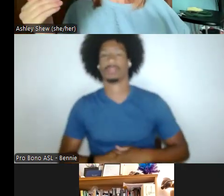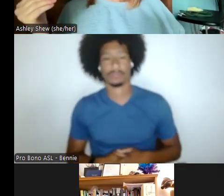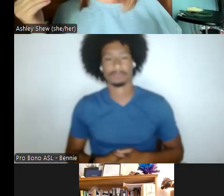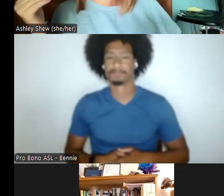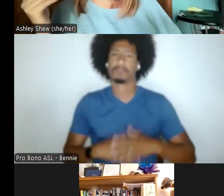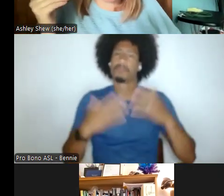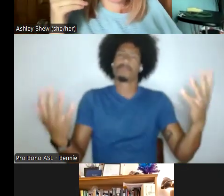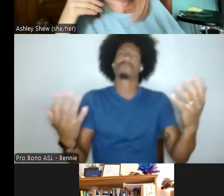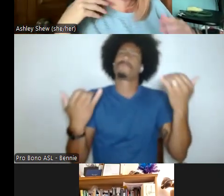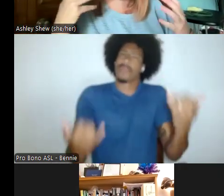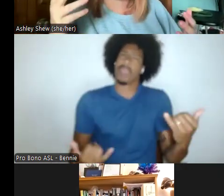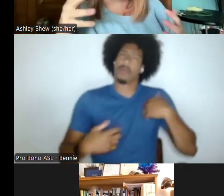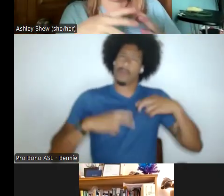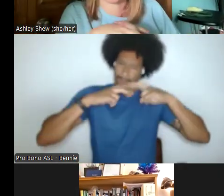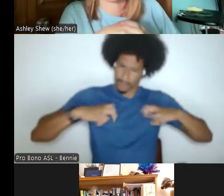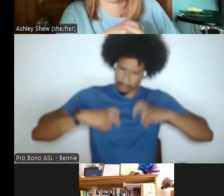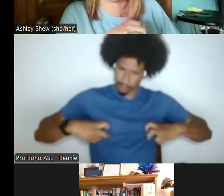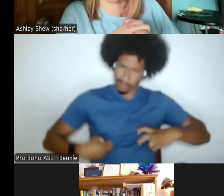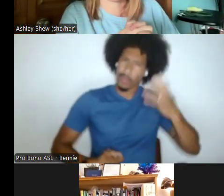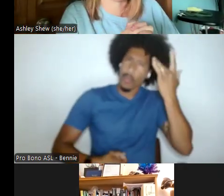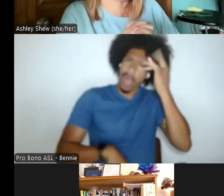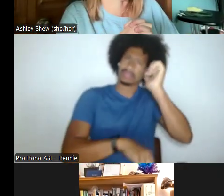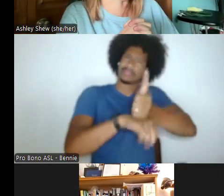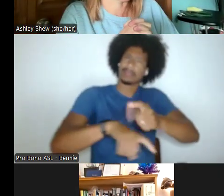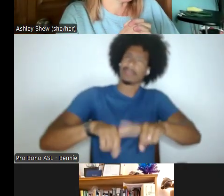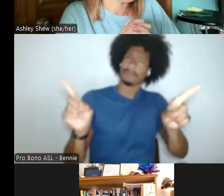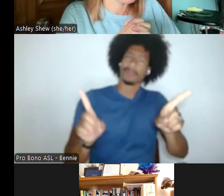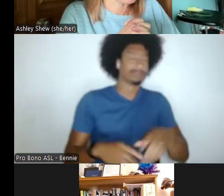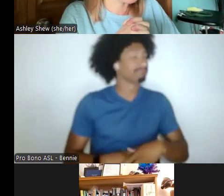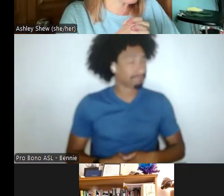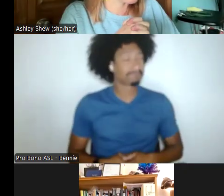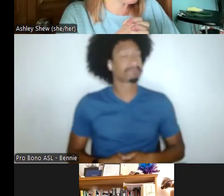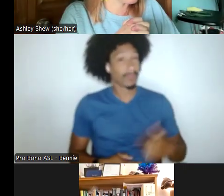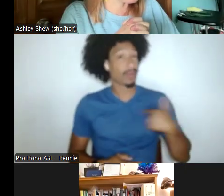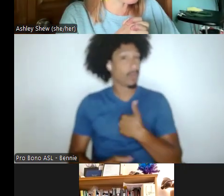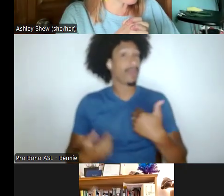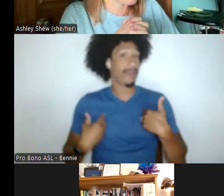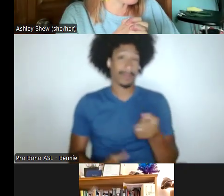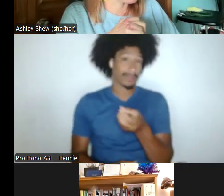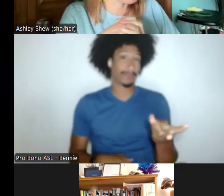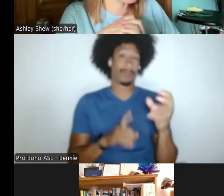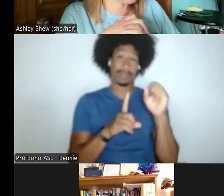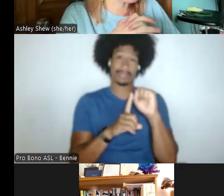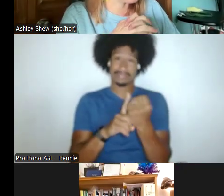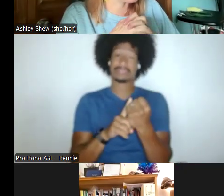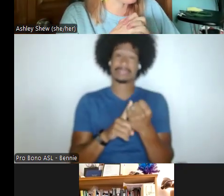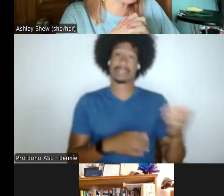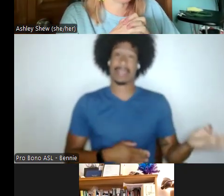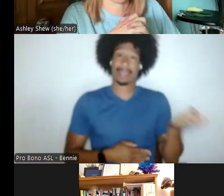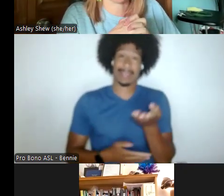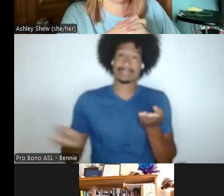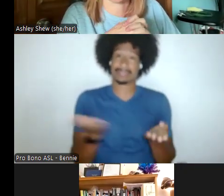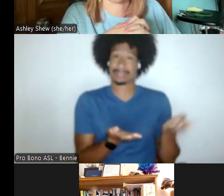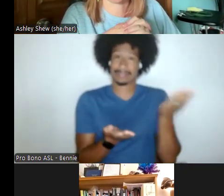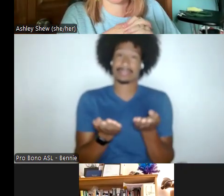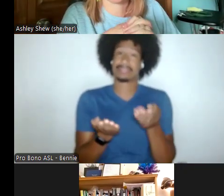why set things up differently? We have a number of cases that I think are really, I mean, some of these cases I find